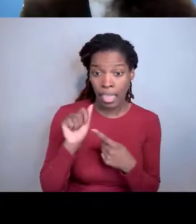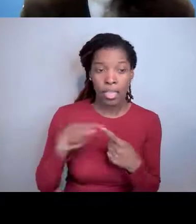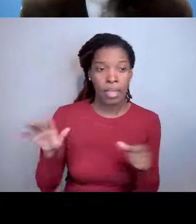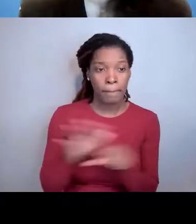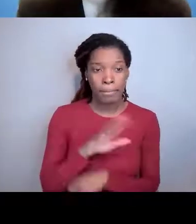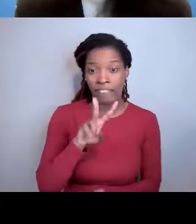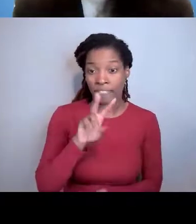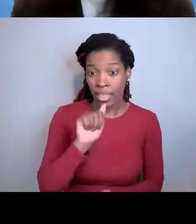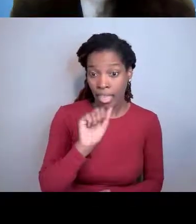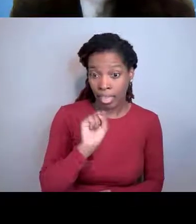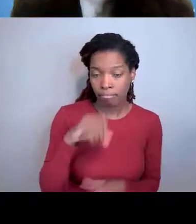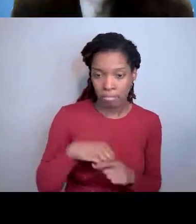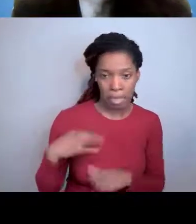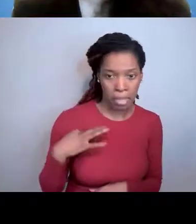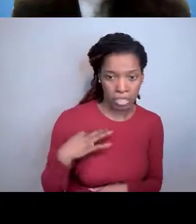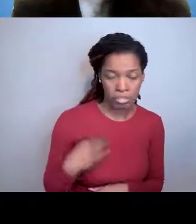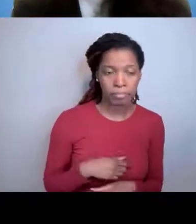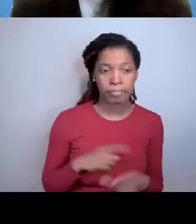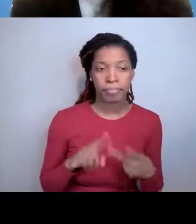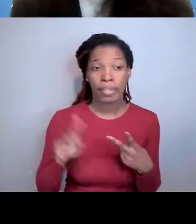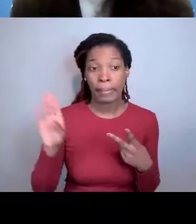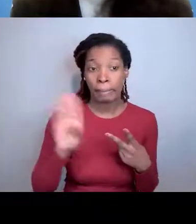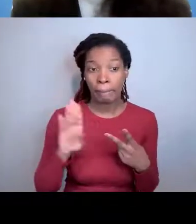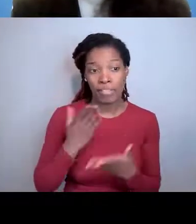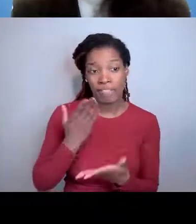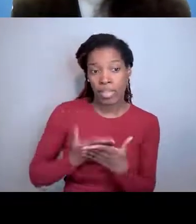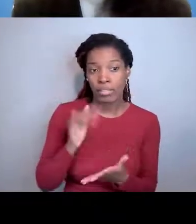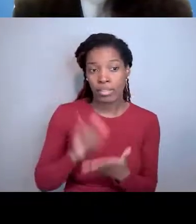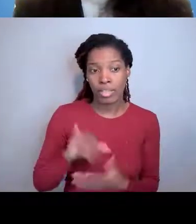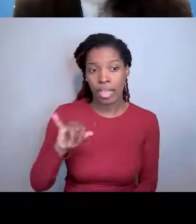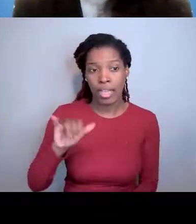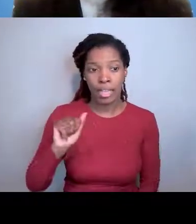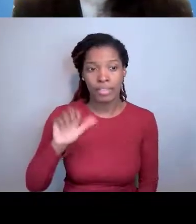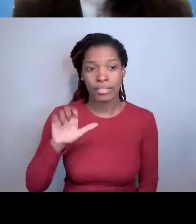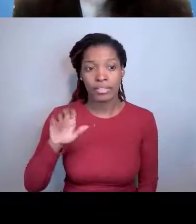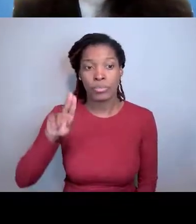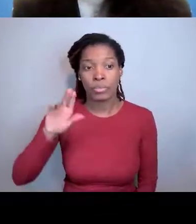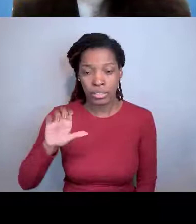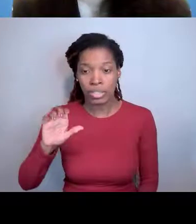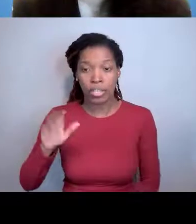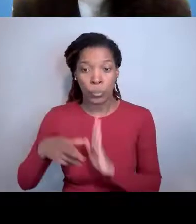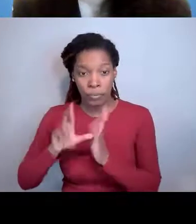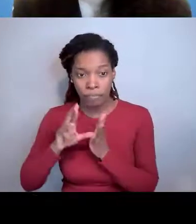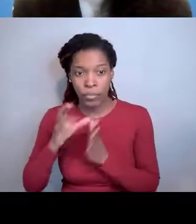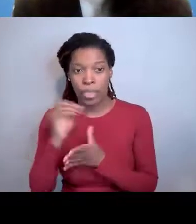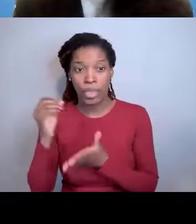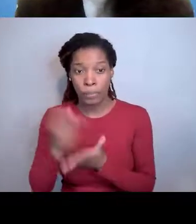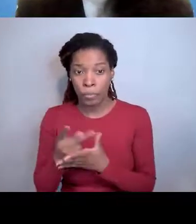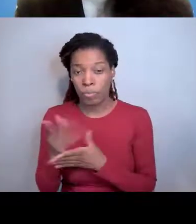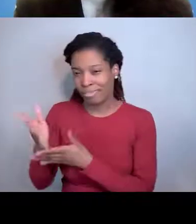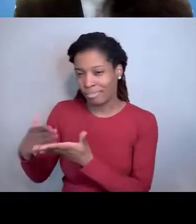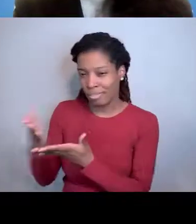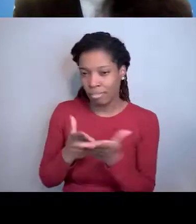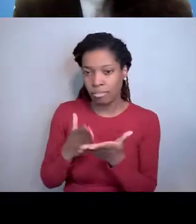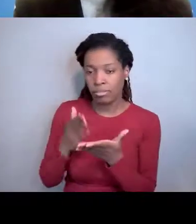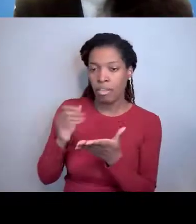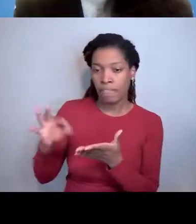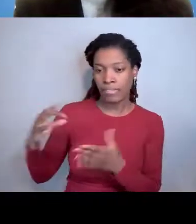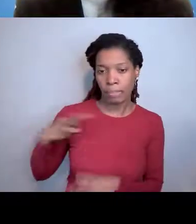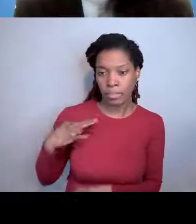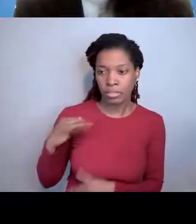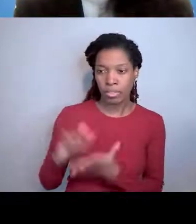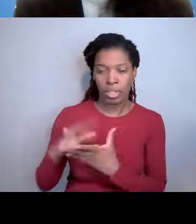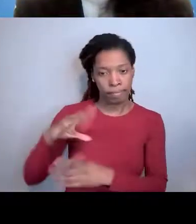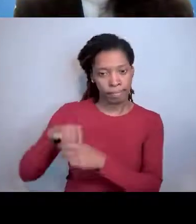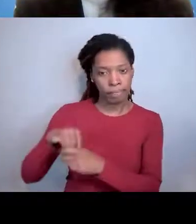B, verification that the IACUC has reviewed and approved those sections of the application that involve the use of live